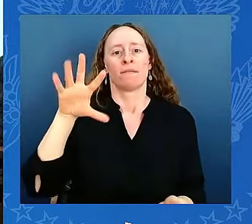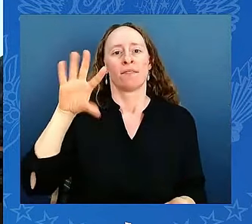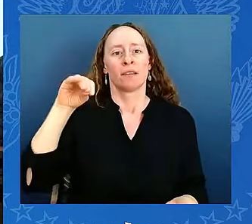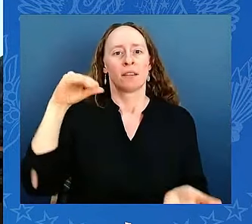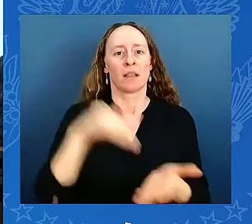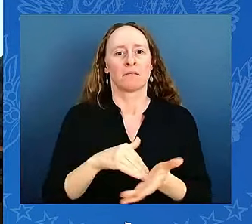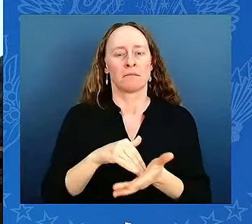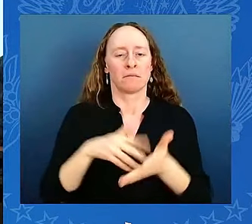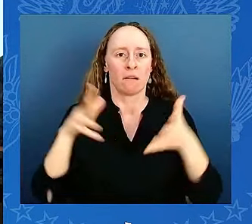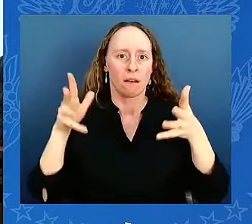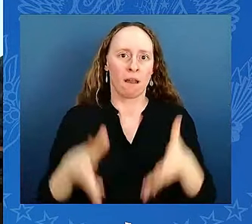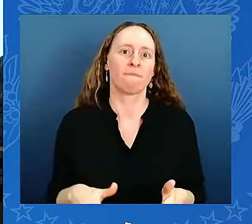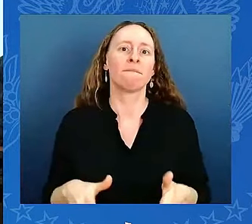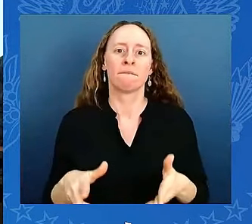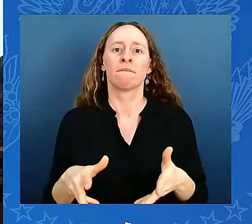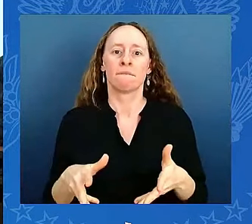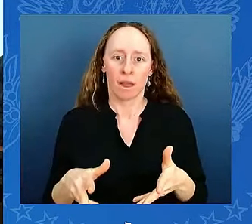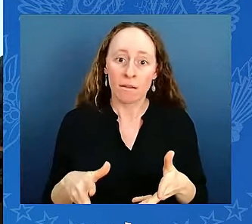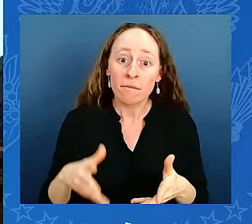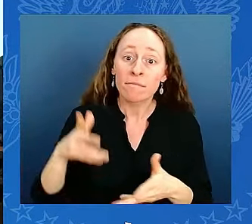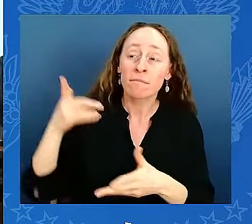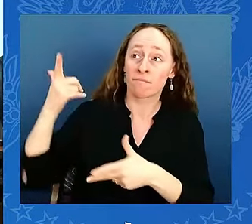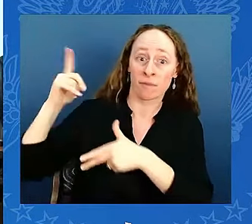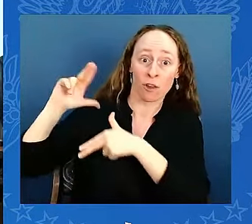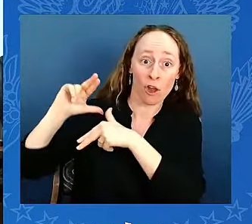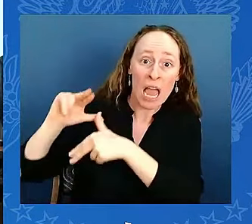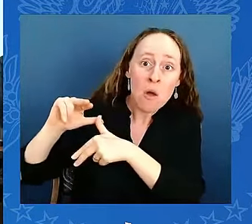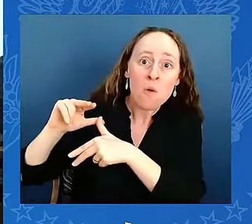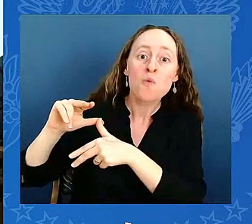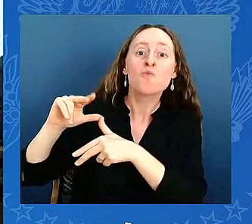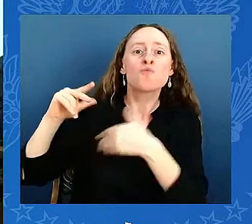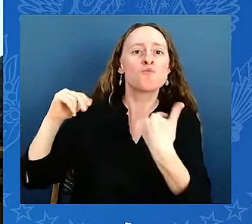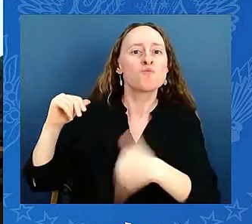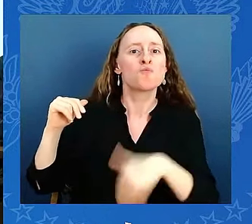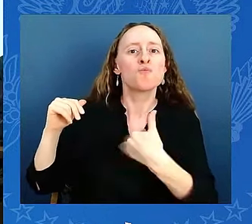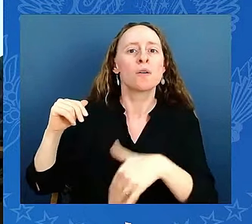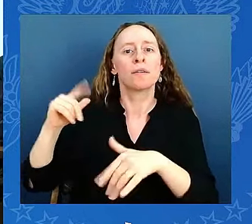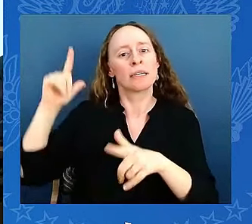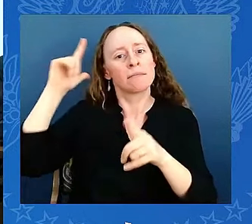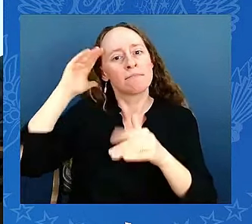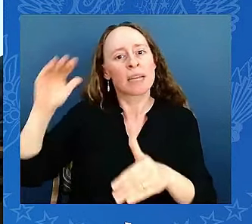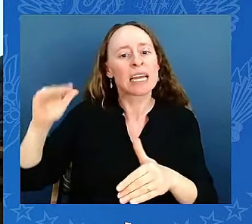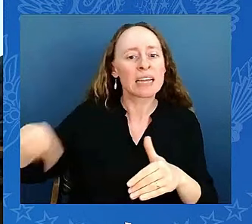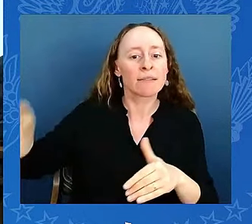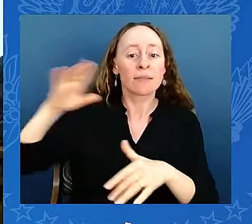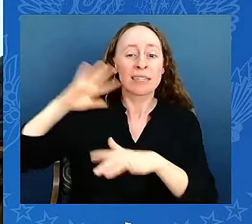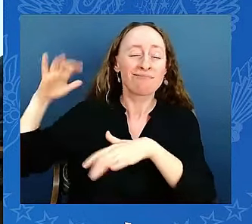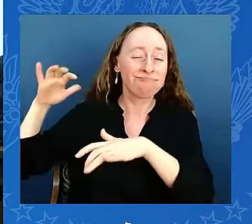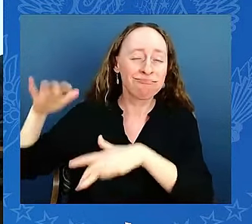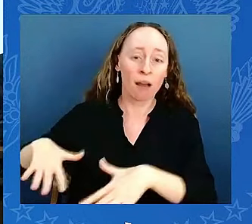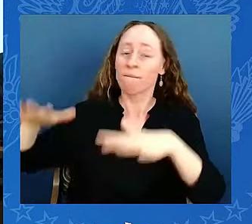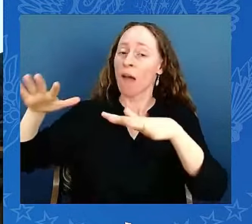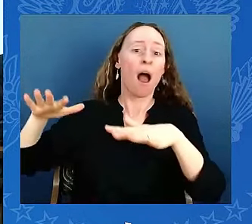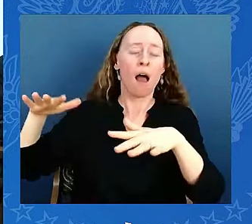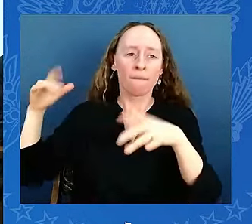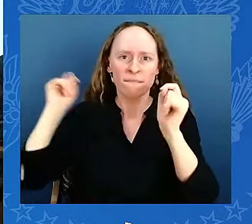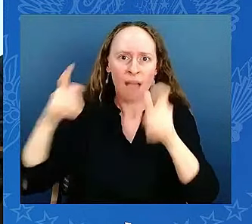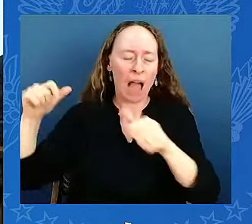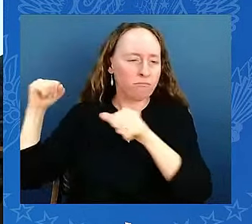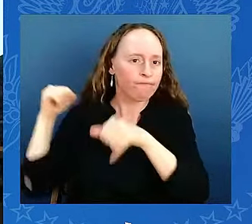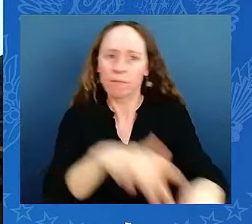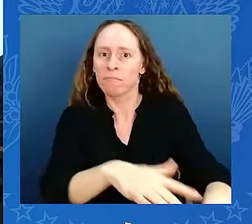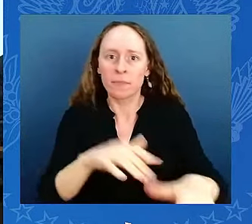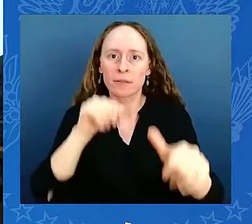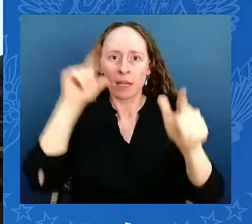Helene caused flash flooding emergencies for 21 different counties across western North Carolina, which is only used during rare and life-threatening